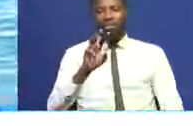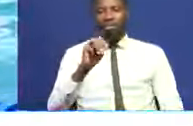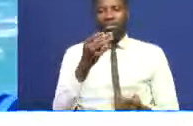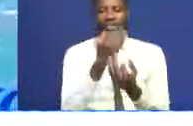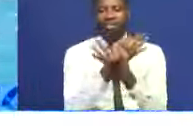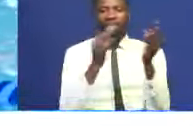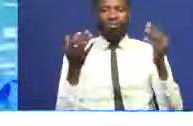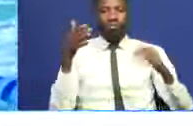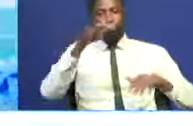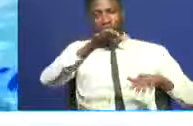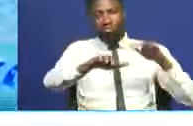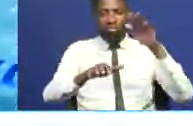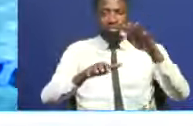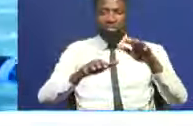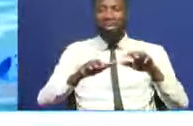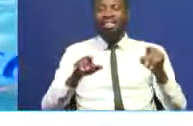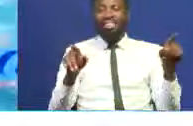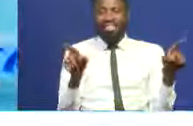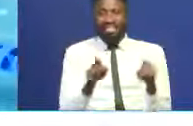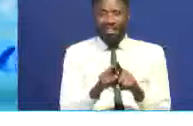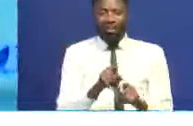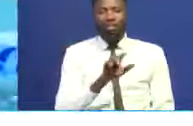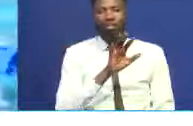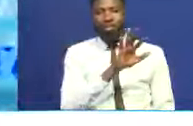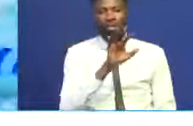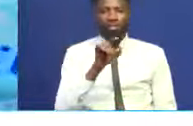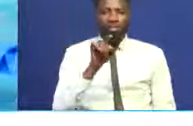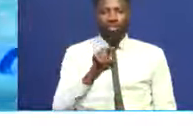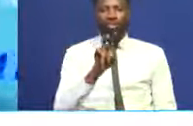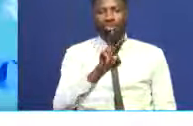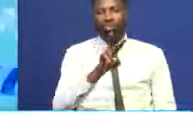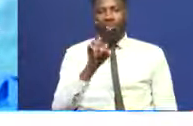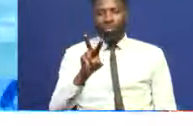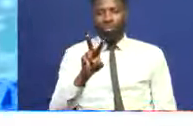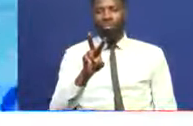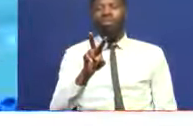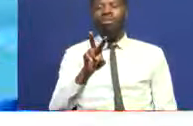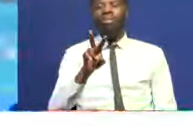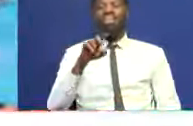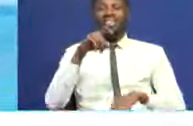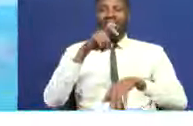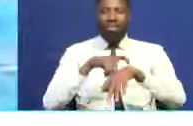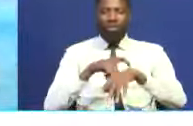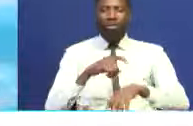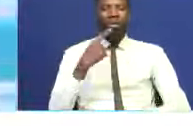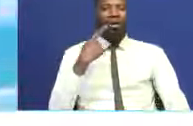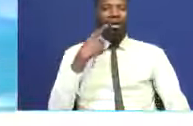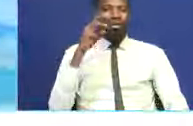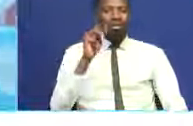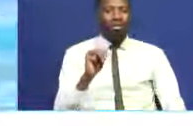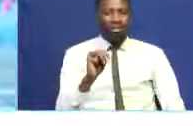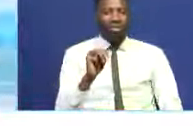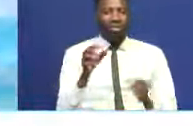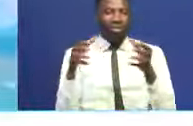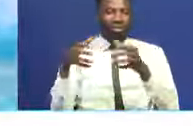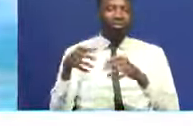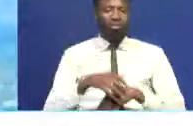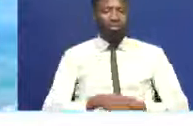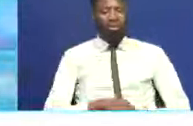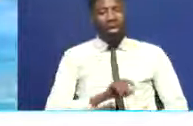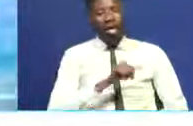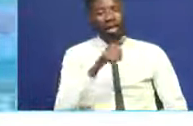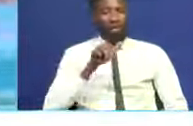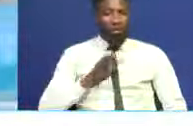contest and timed 55.22 seconds in the 100 meters freestyle category. Another lady